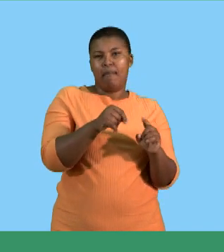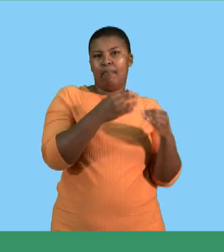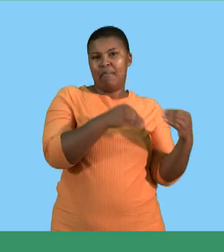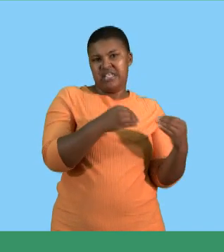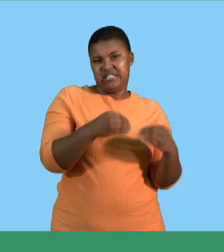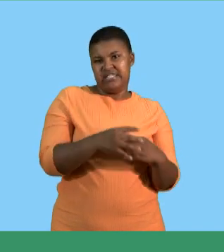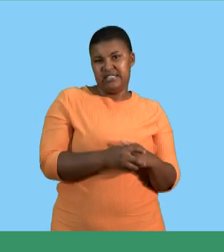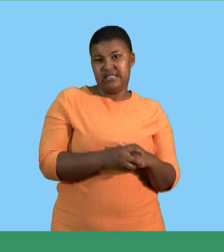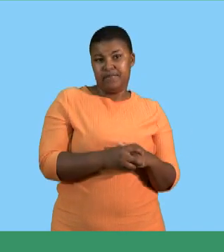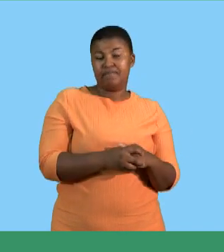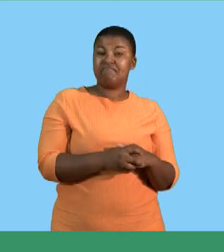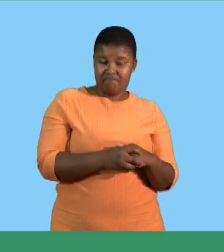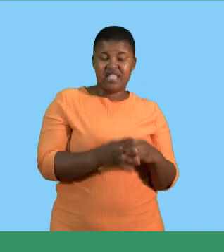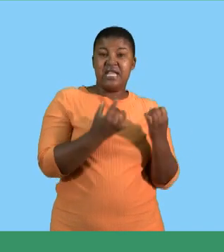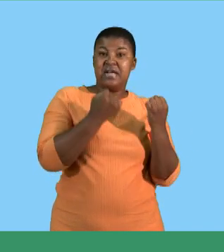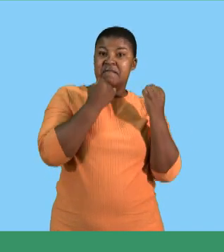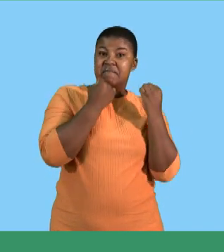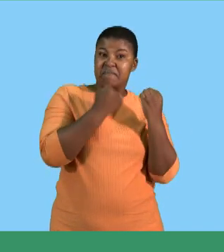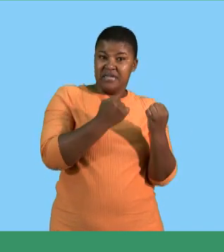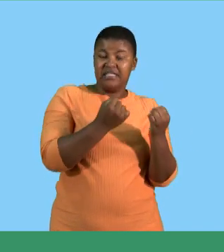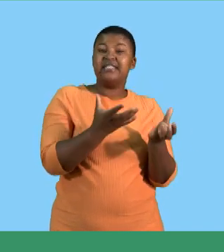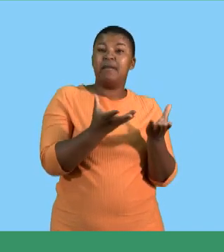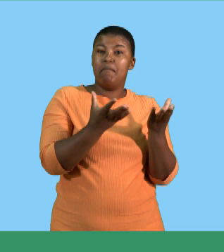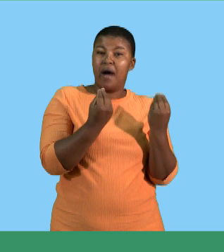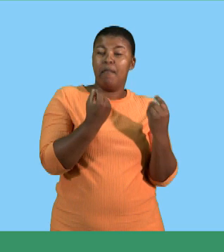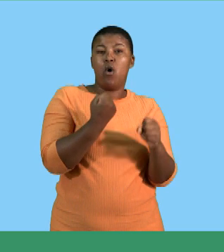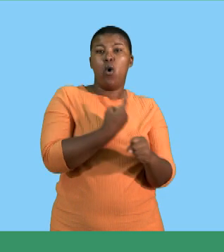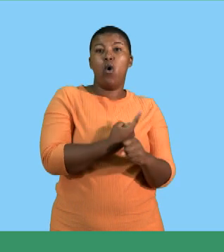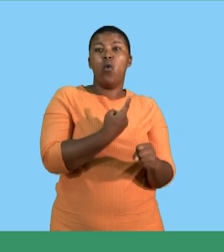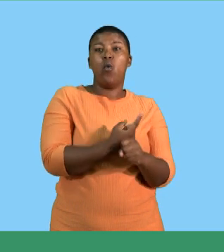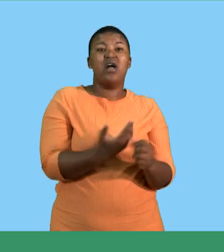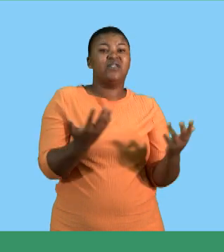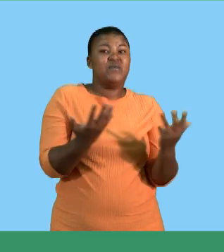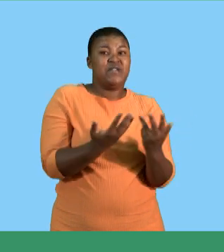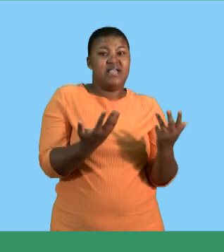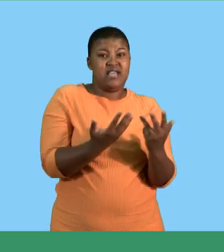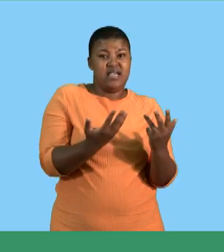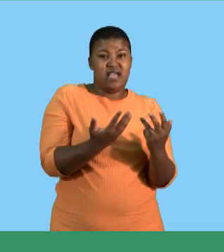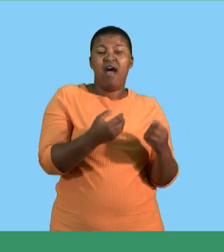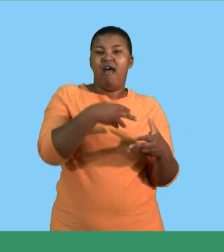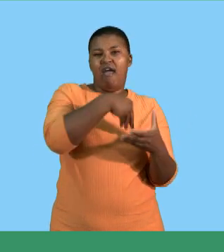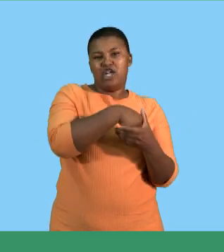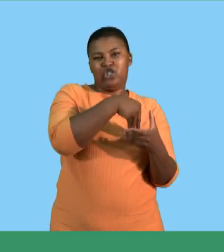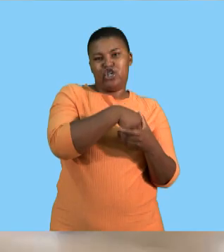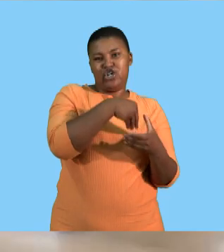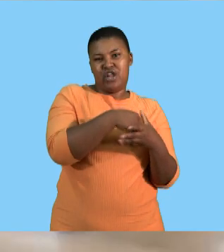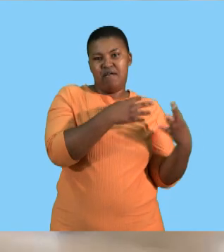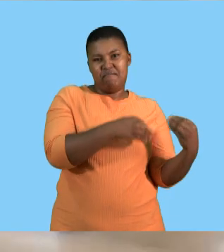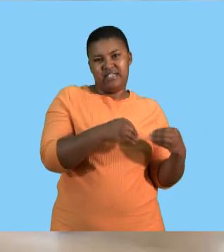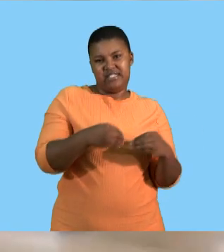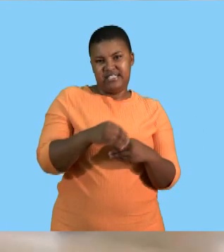business, and usually strengths can be found, not usually, always, strengths will be found in the